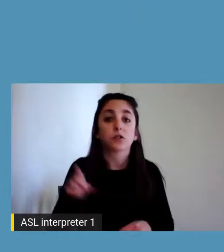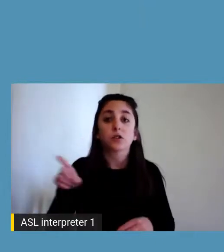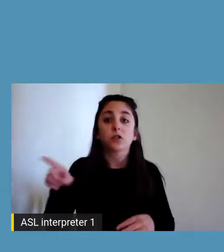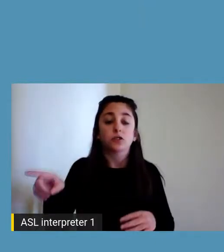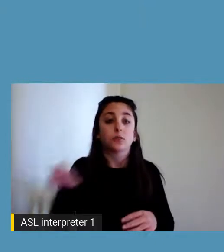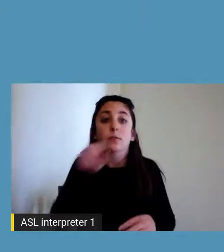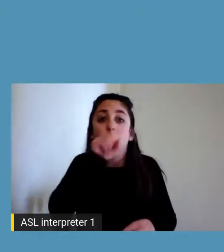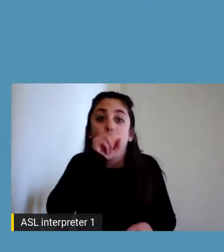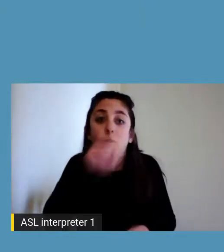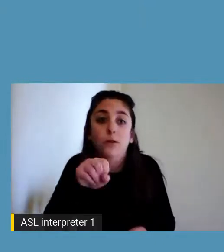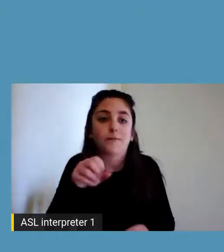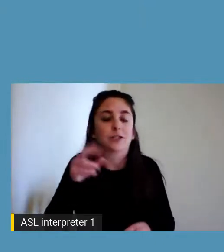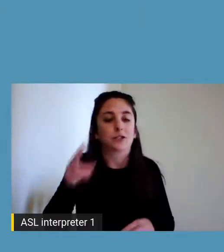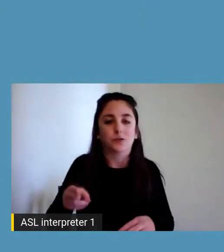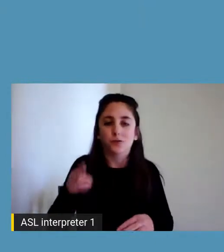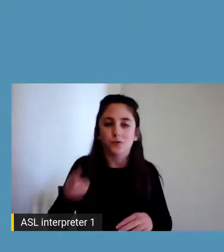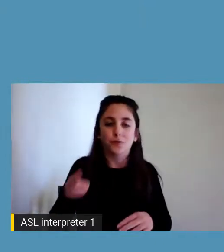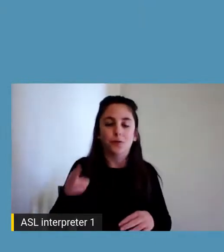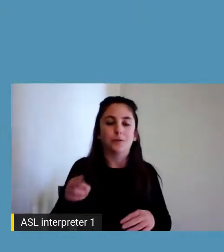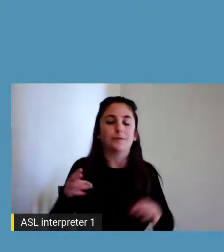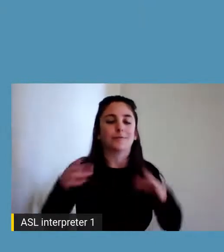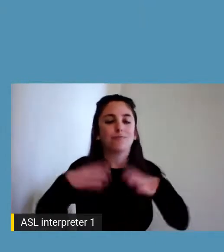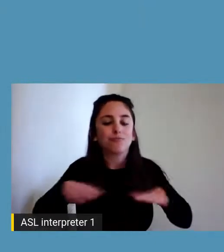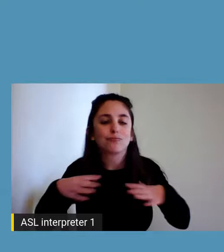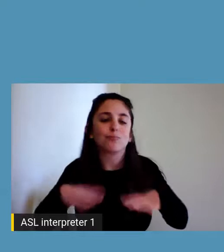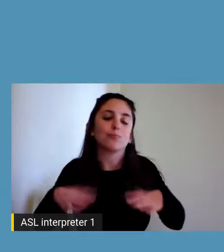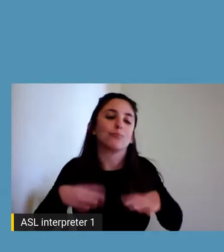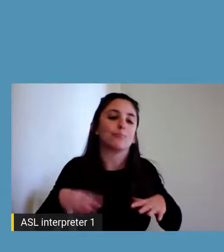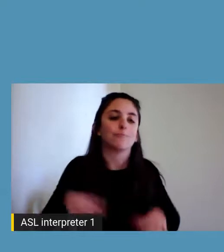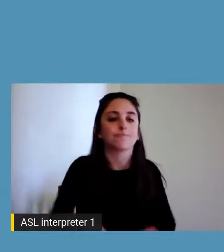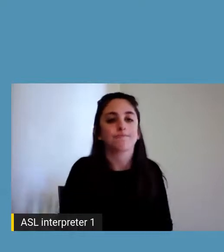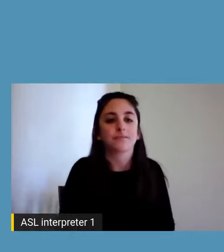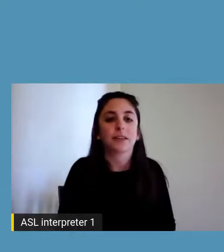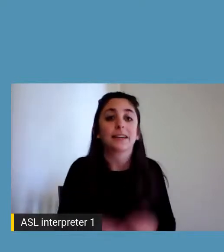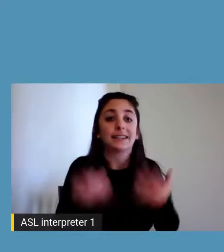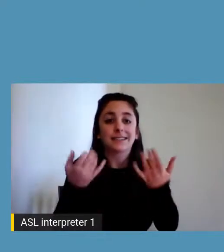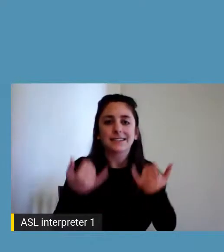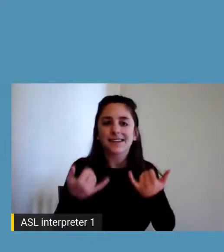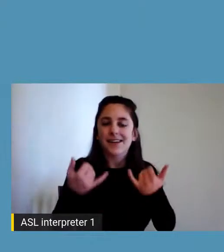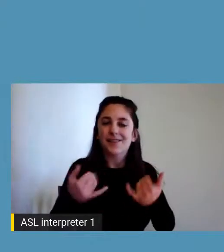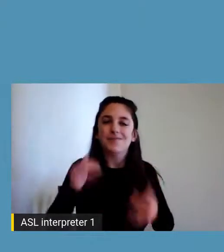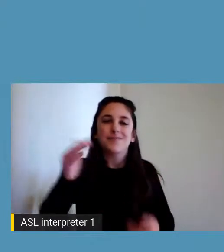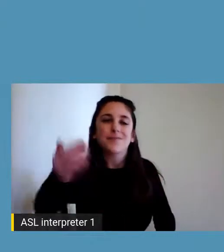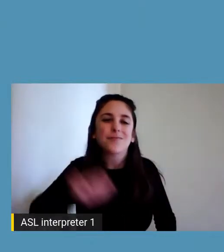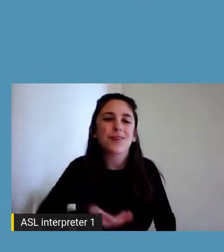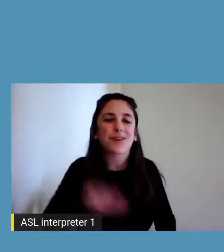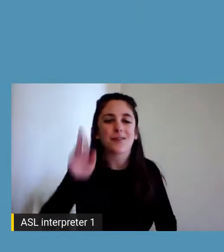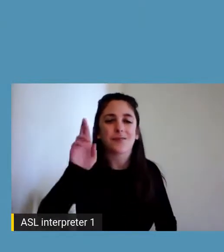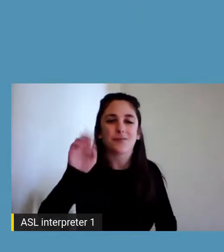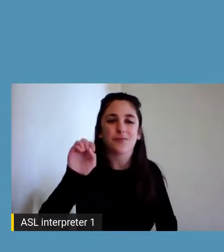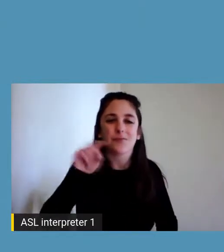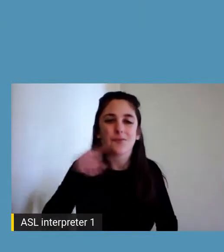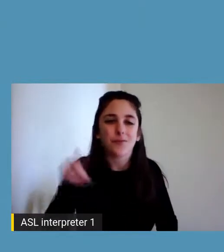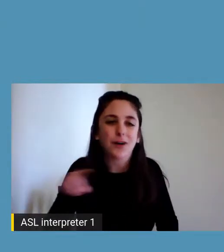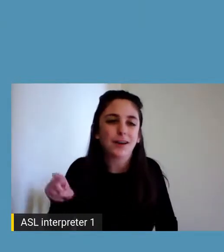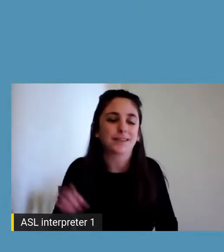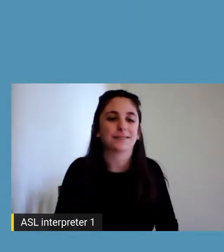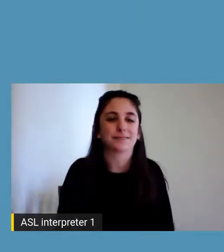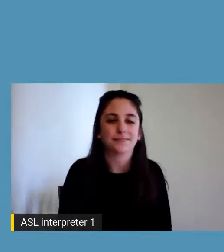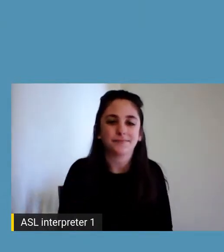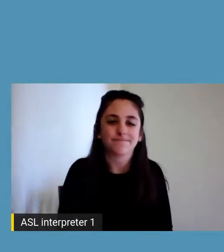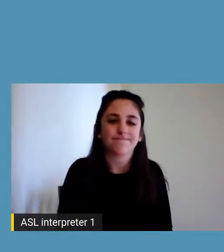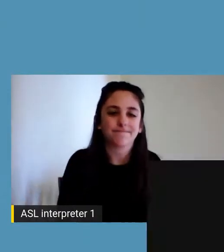fashion, of course, in 3D. It's my pleasure now to welcome Roz McNulty. Roz?